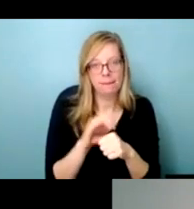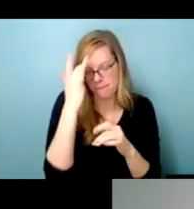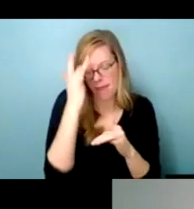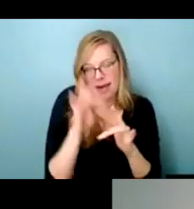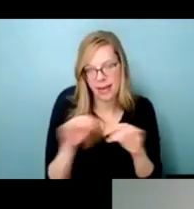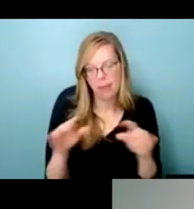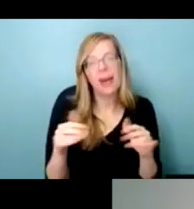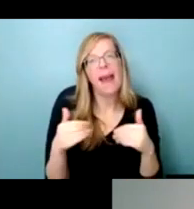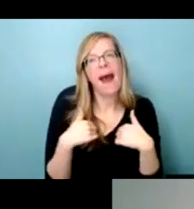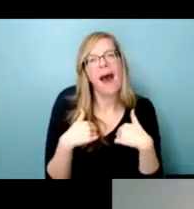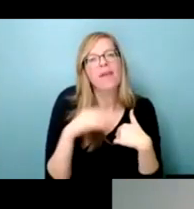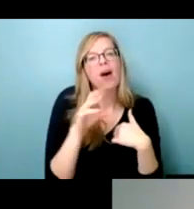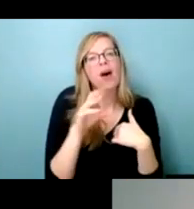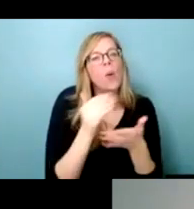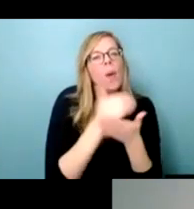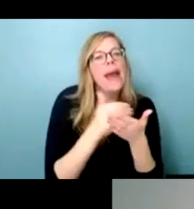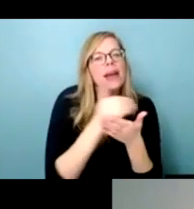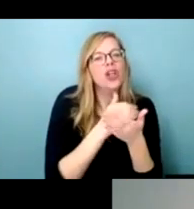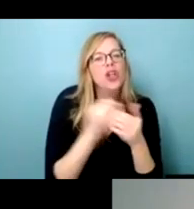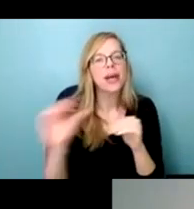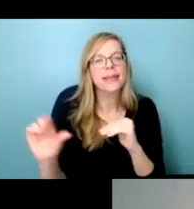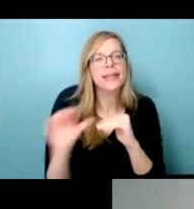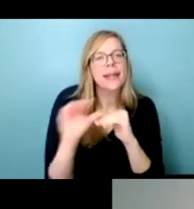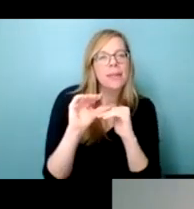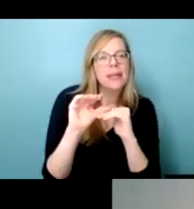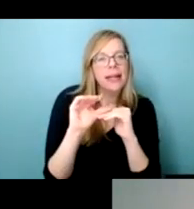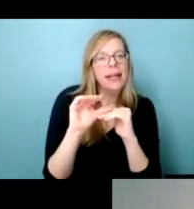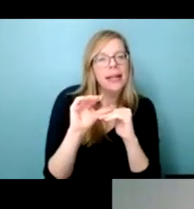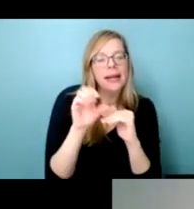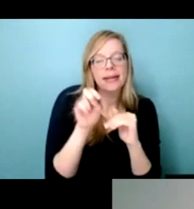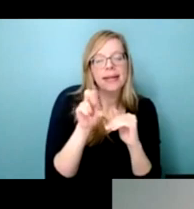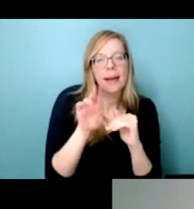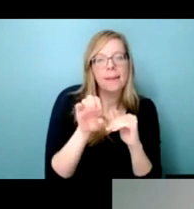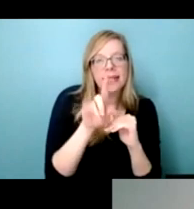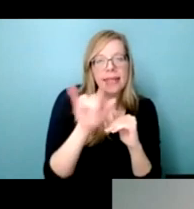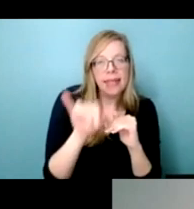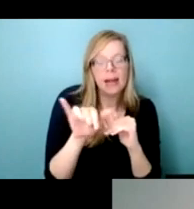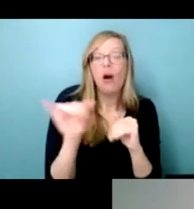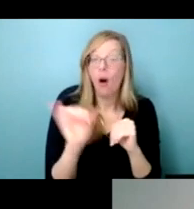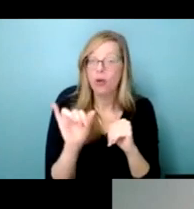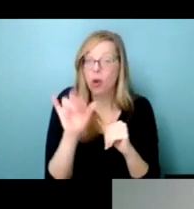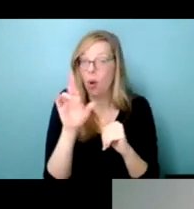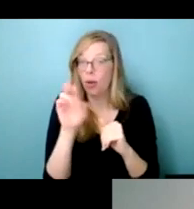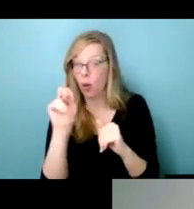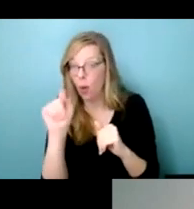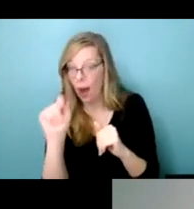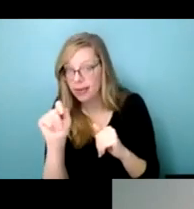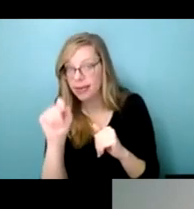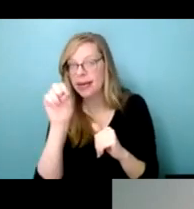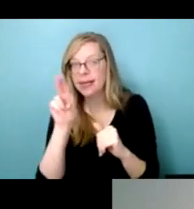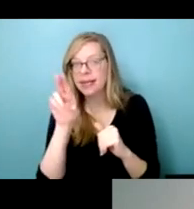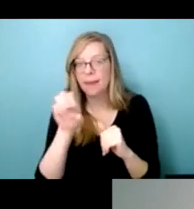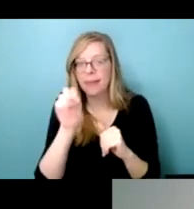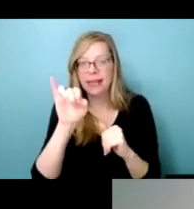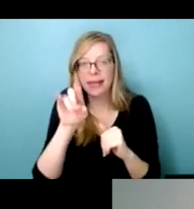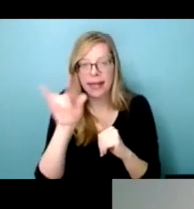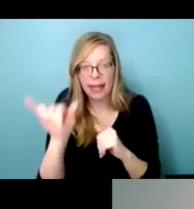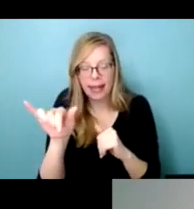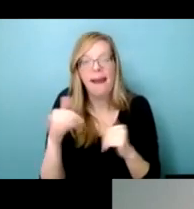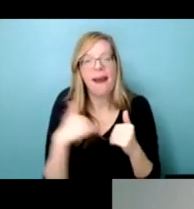We're exploring rent subsidies. You know, there's a provincial program to help employ people,